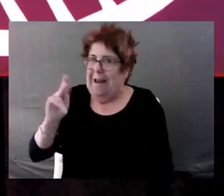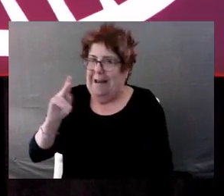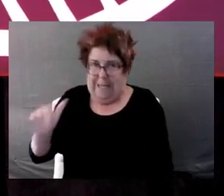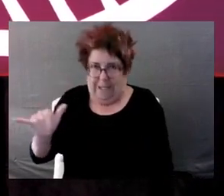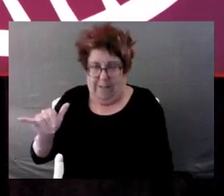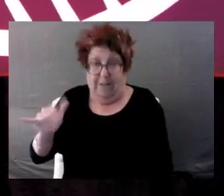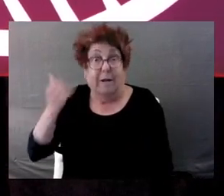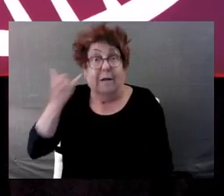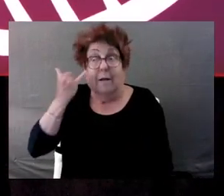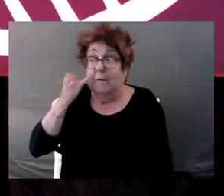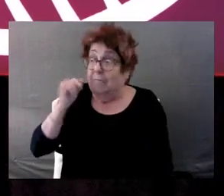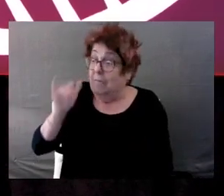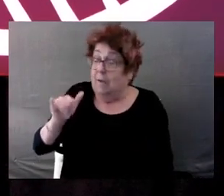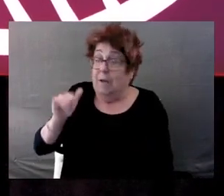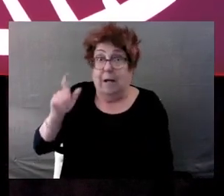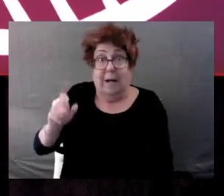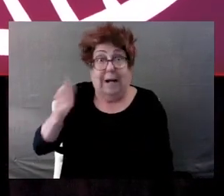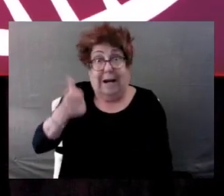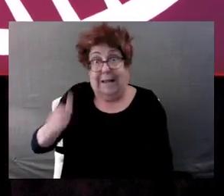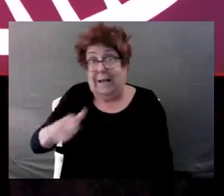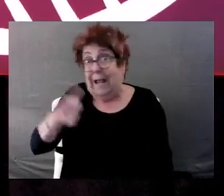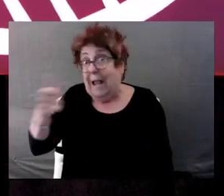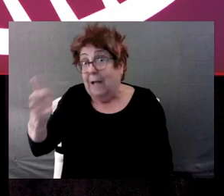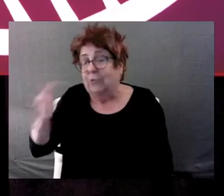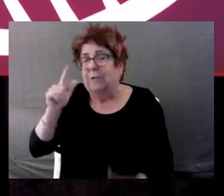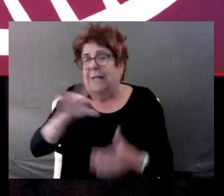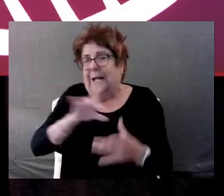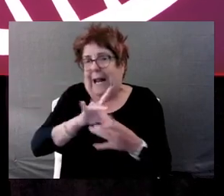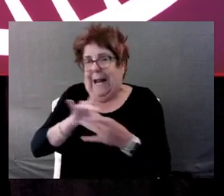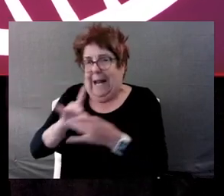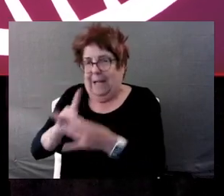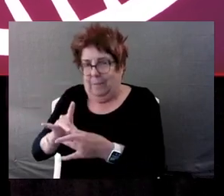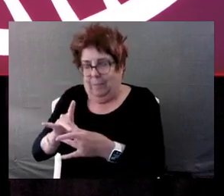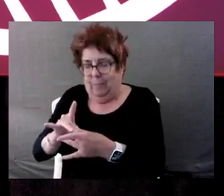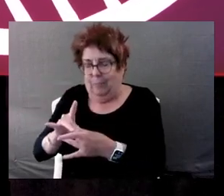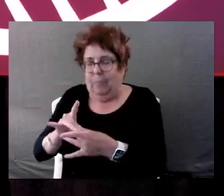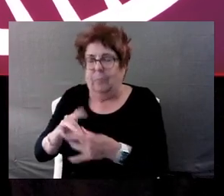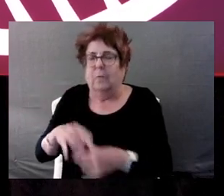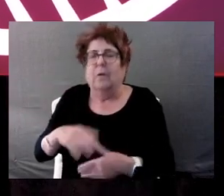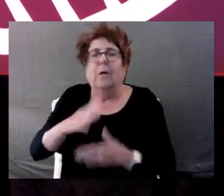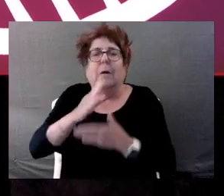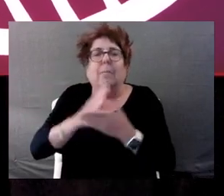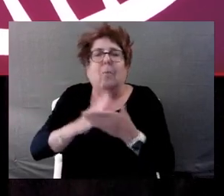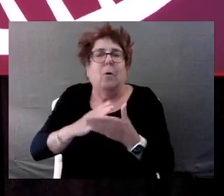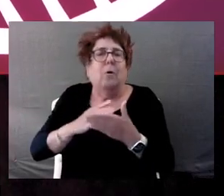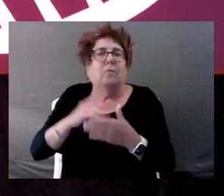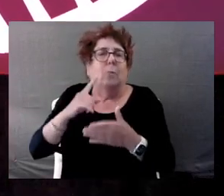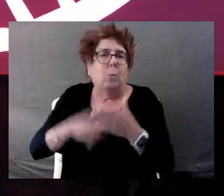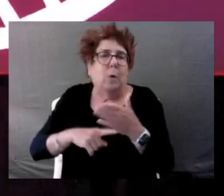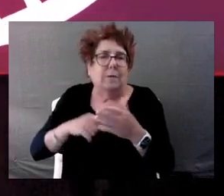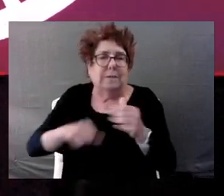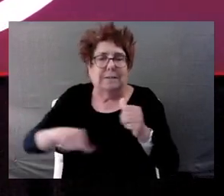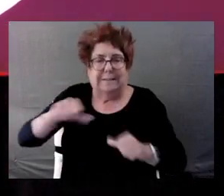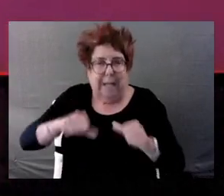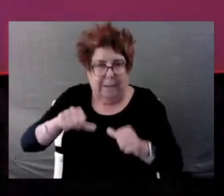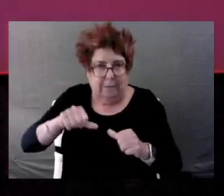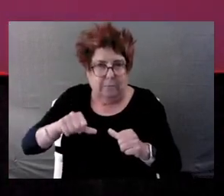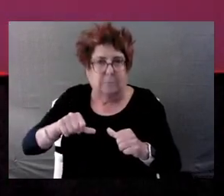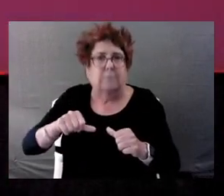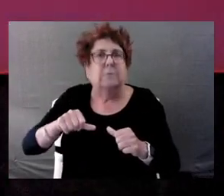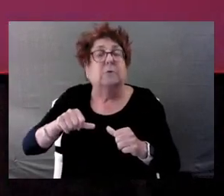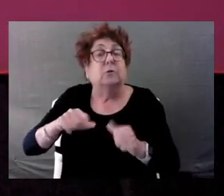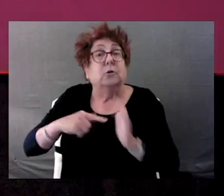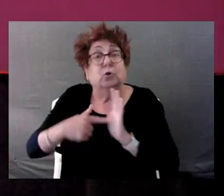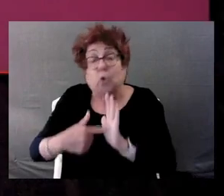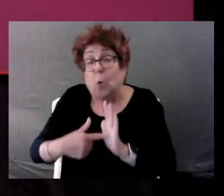right, we need to connect. And part of what their science shows, that if a baby,